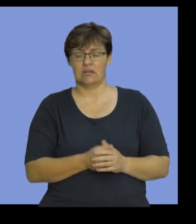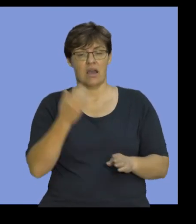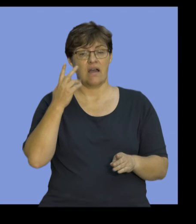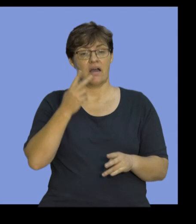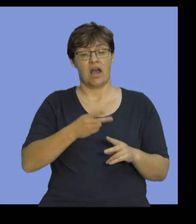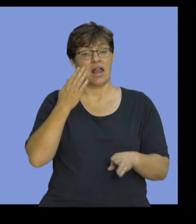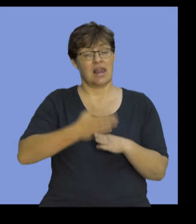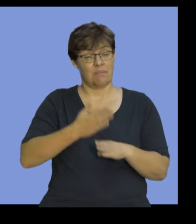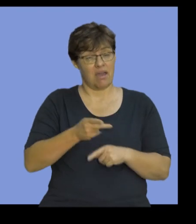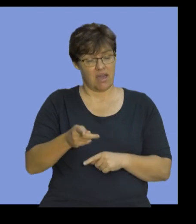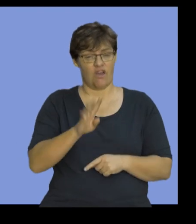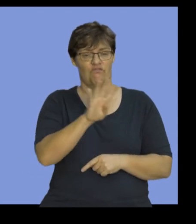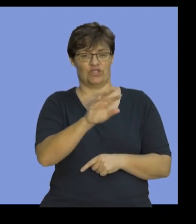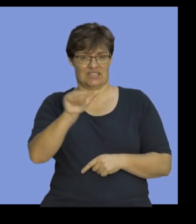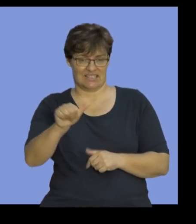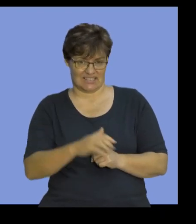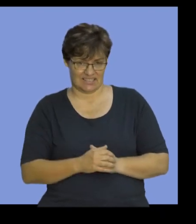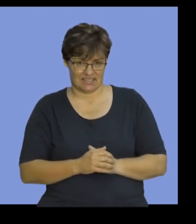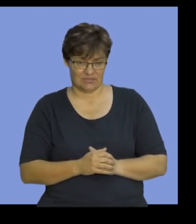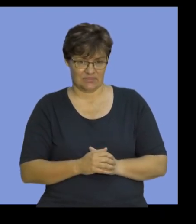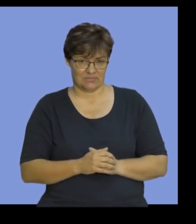labor, which is 46.